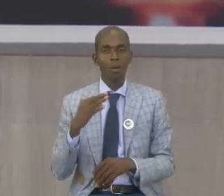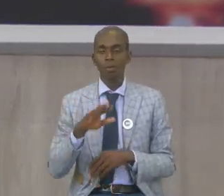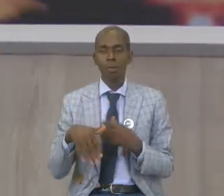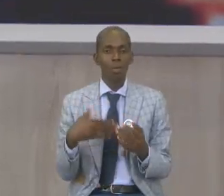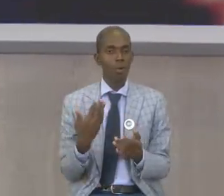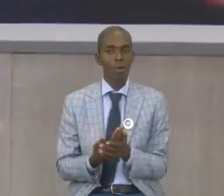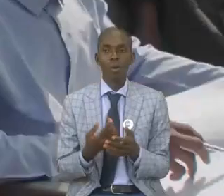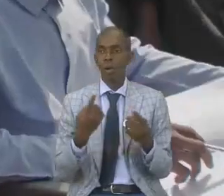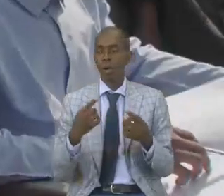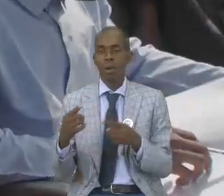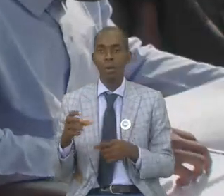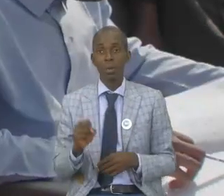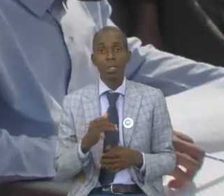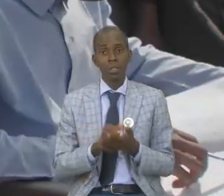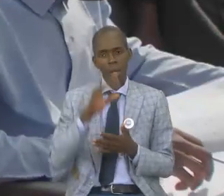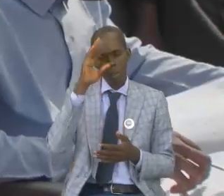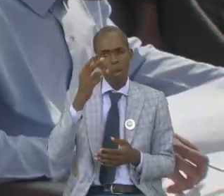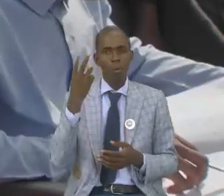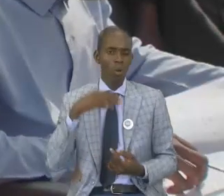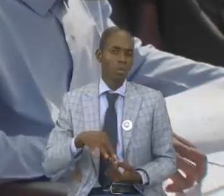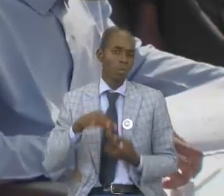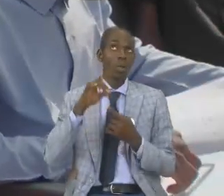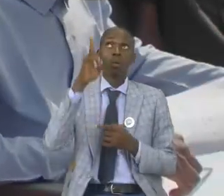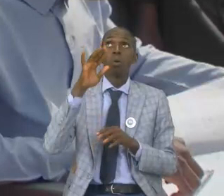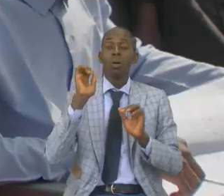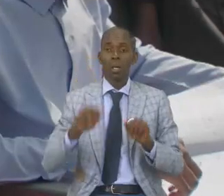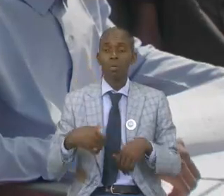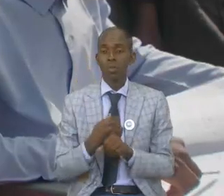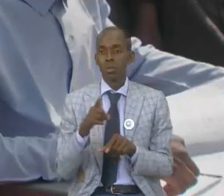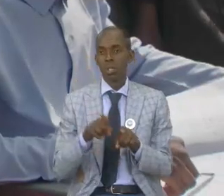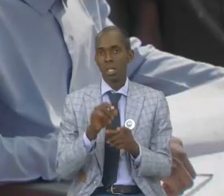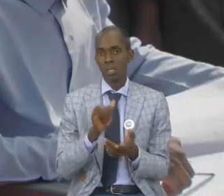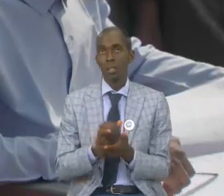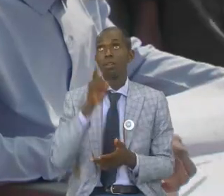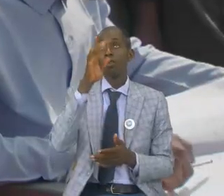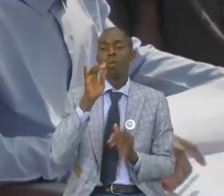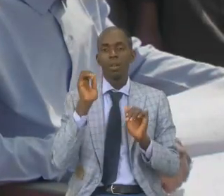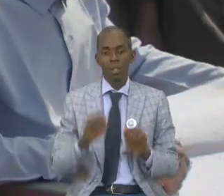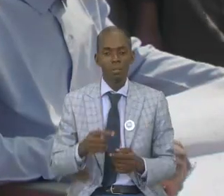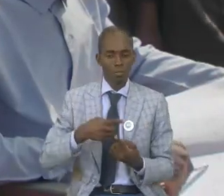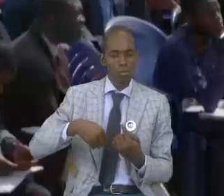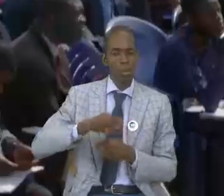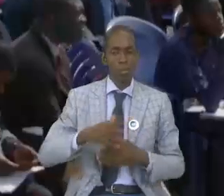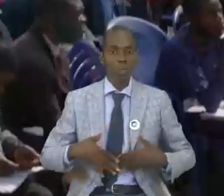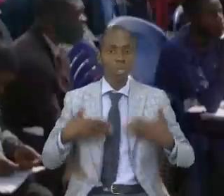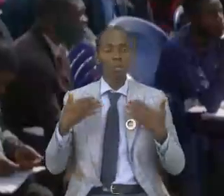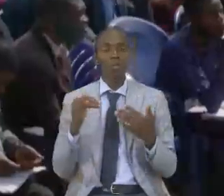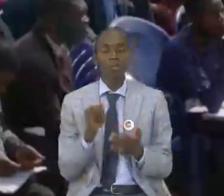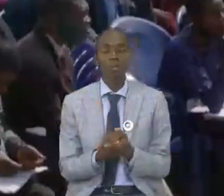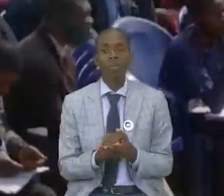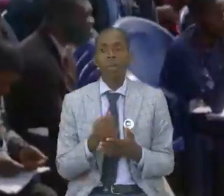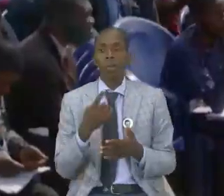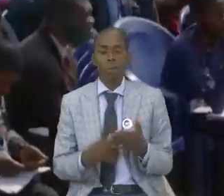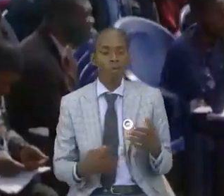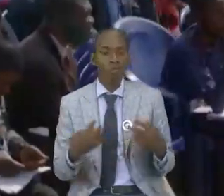man was exceptional. God can make you like that, and God can so turn your life around that what jewels other